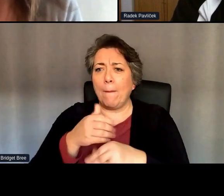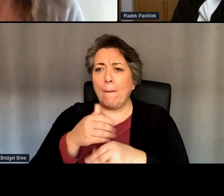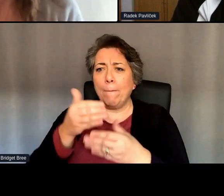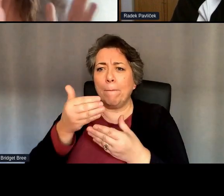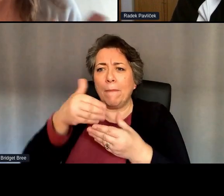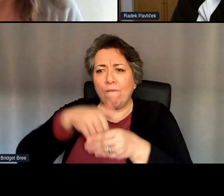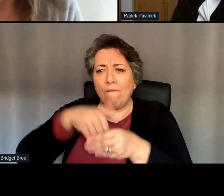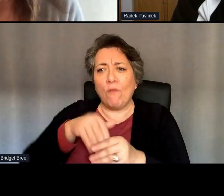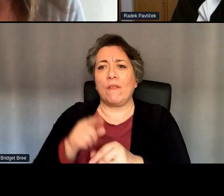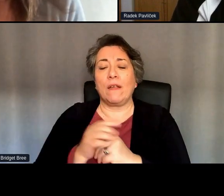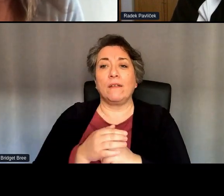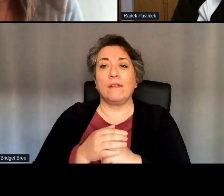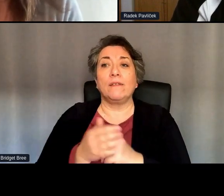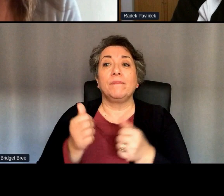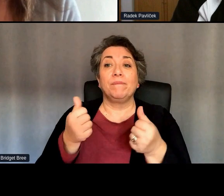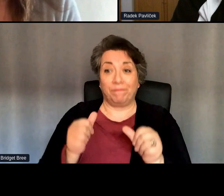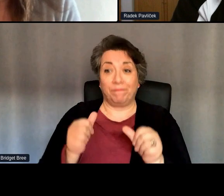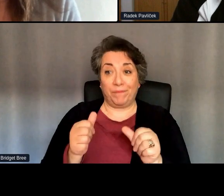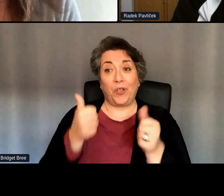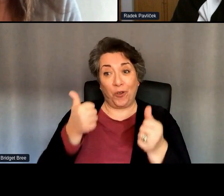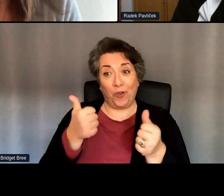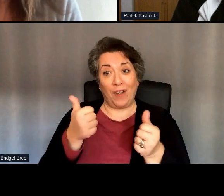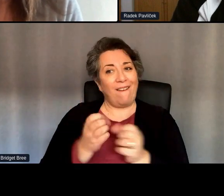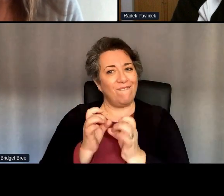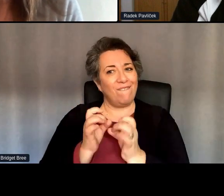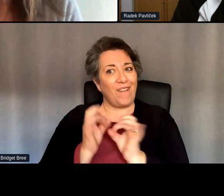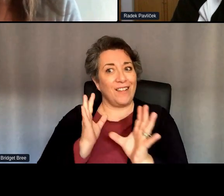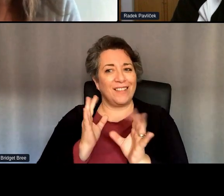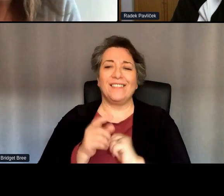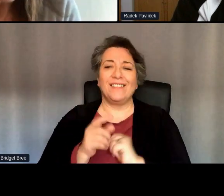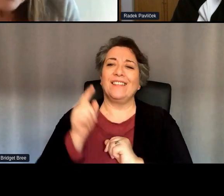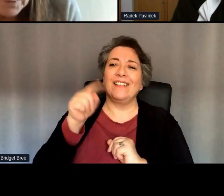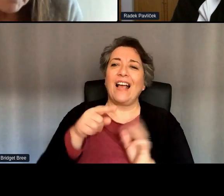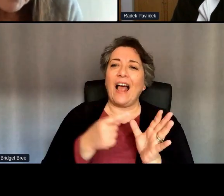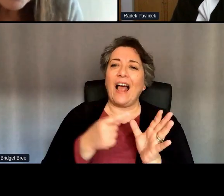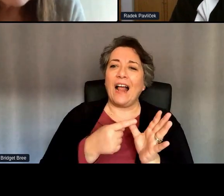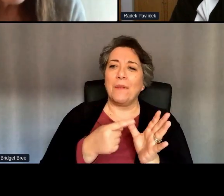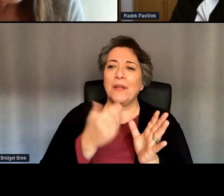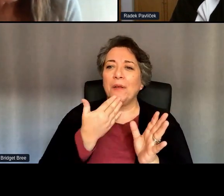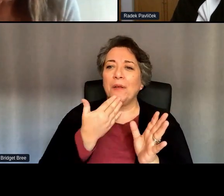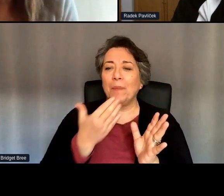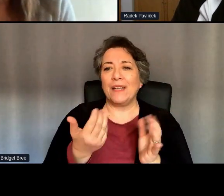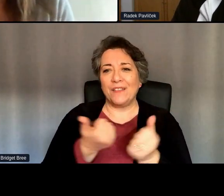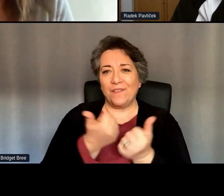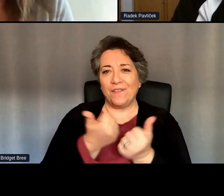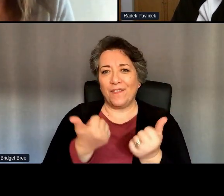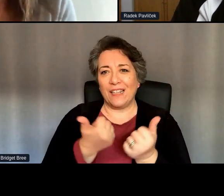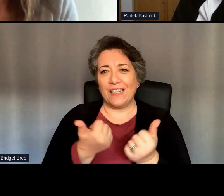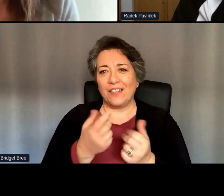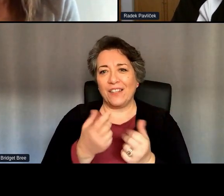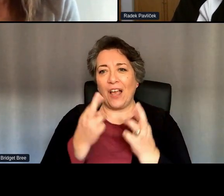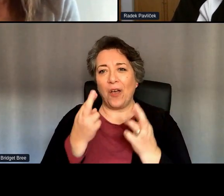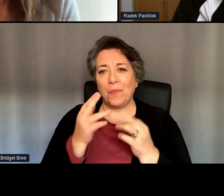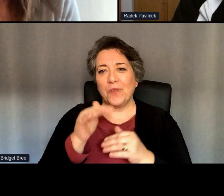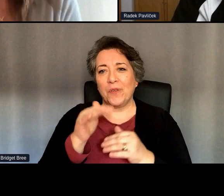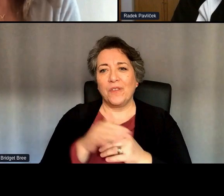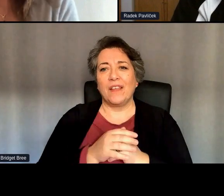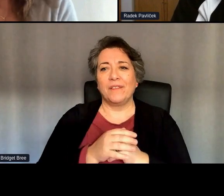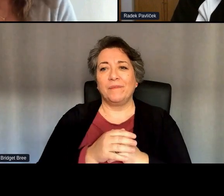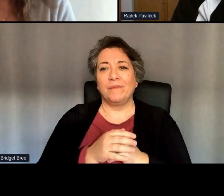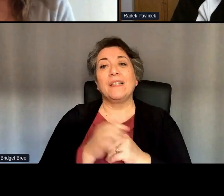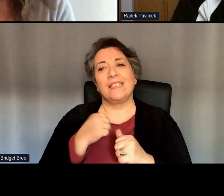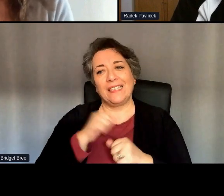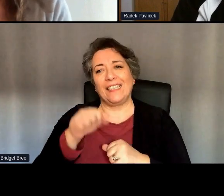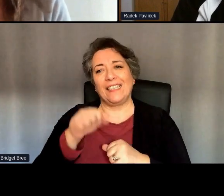Very good and fast. So I let Alberto end the session. If you have frozen for me, but I hope you're still there. Well, I'm still